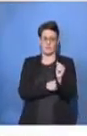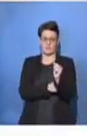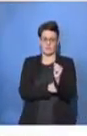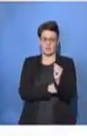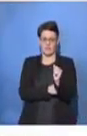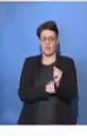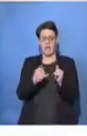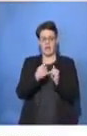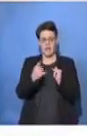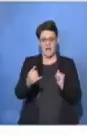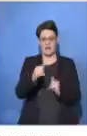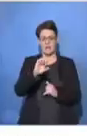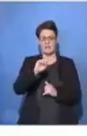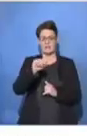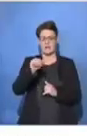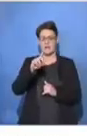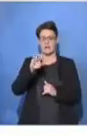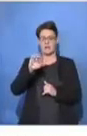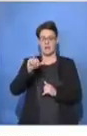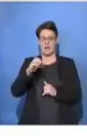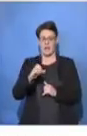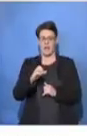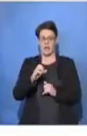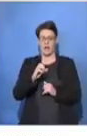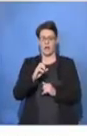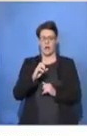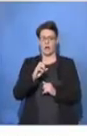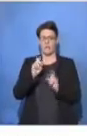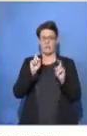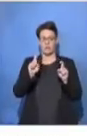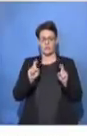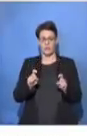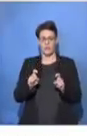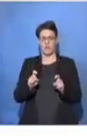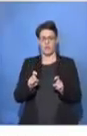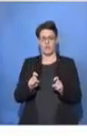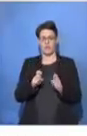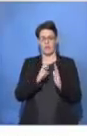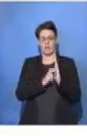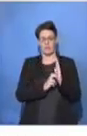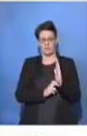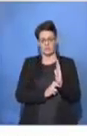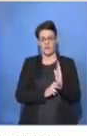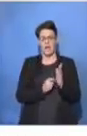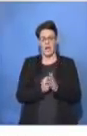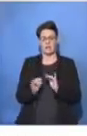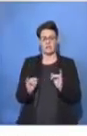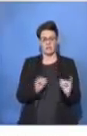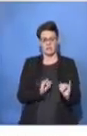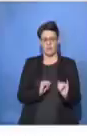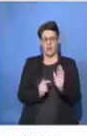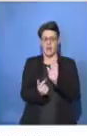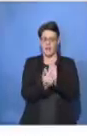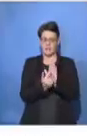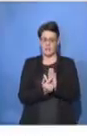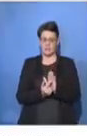the SADC protocol of gender and development, as well as the possibility of introducing